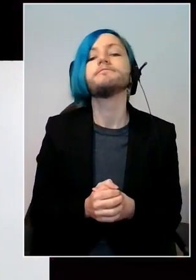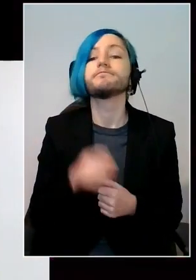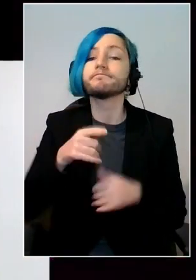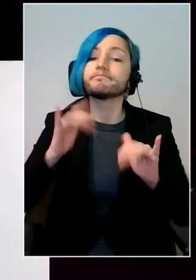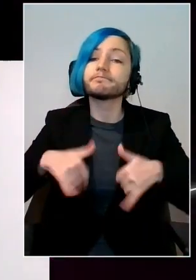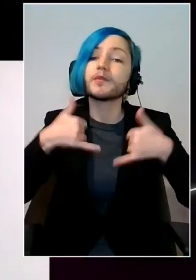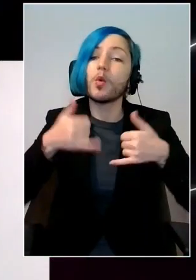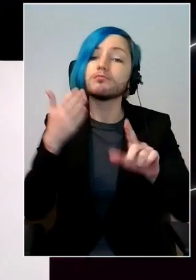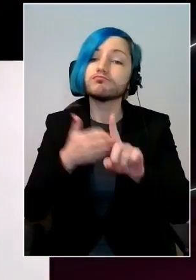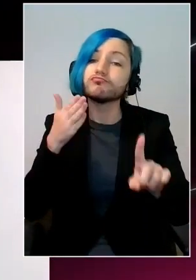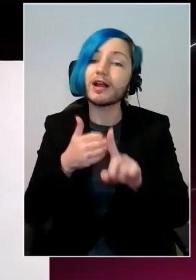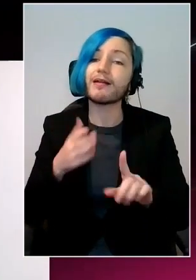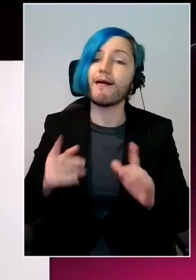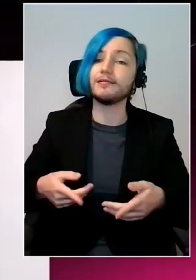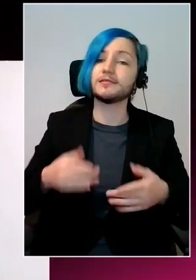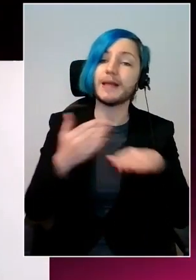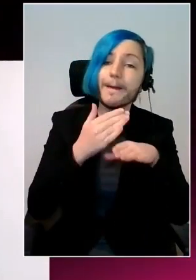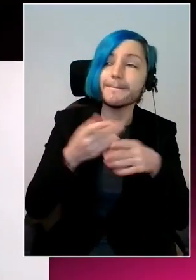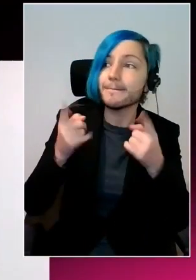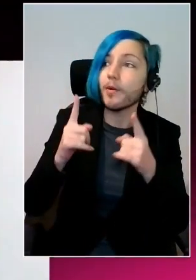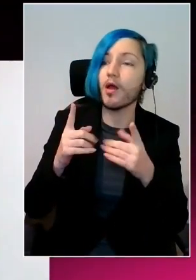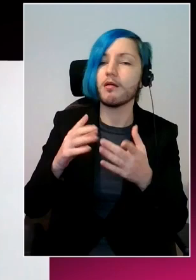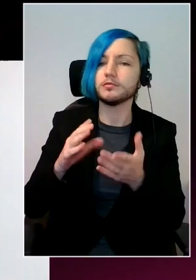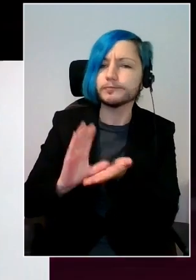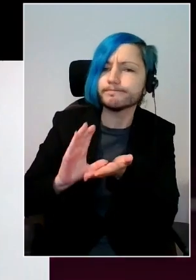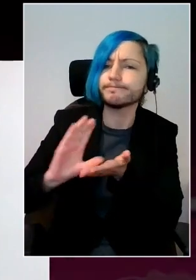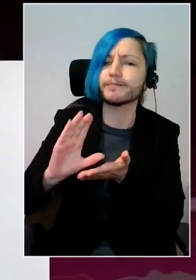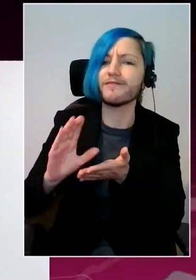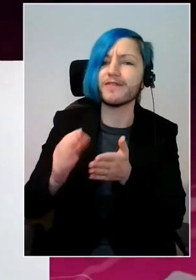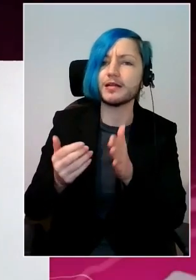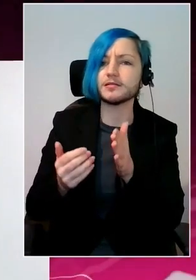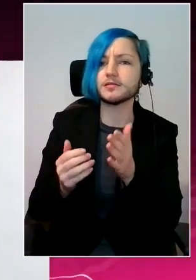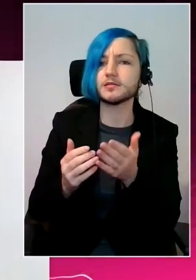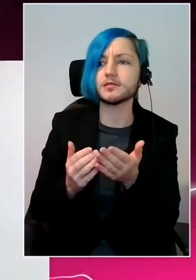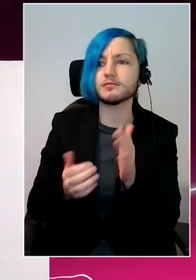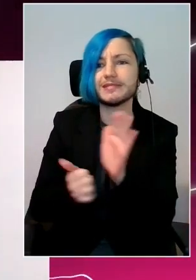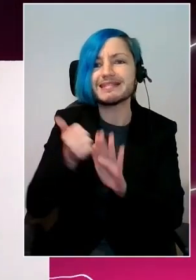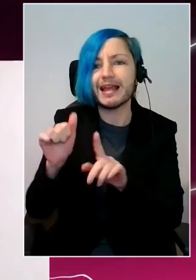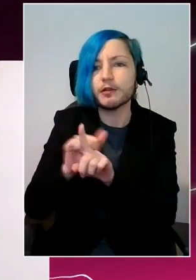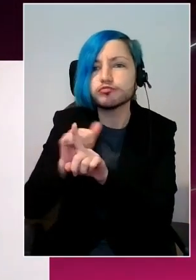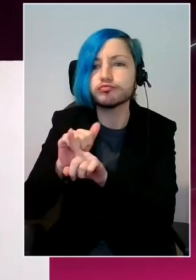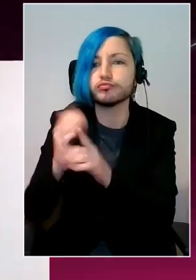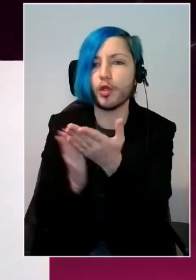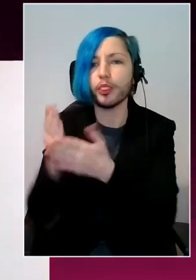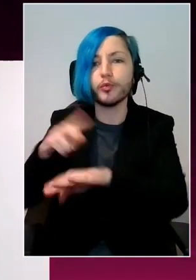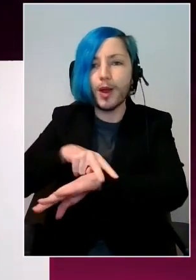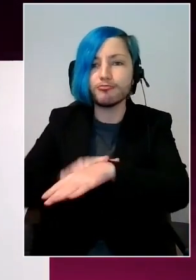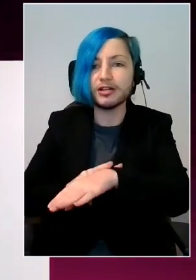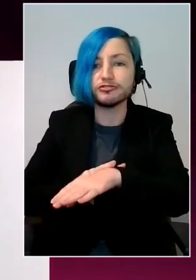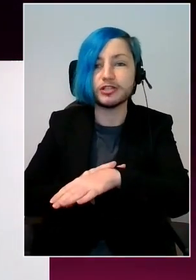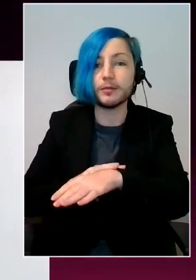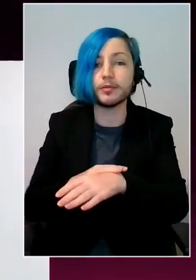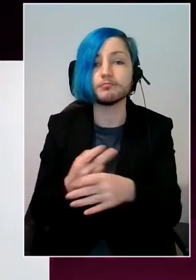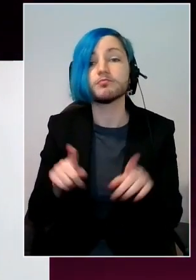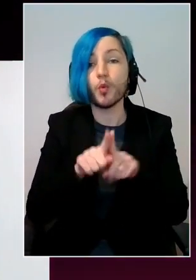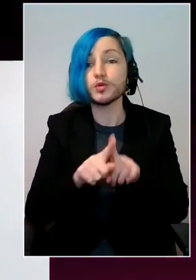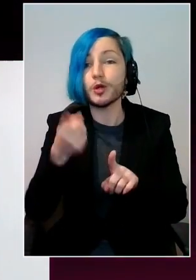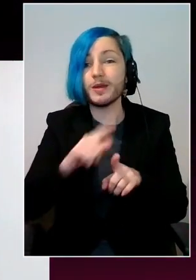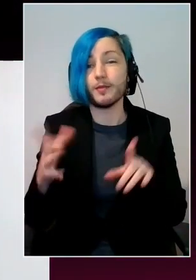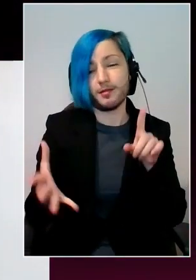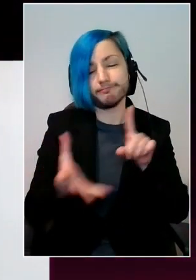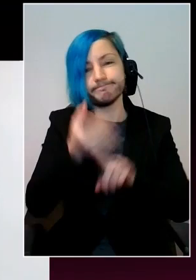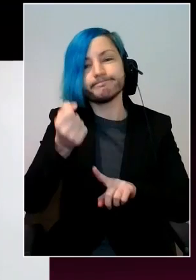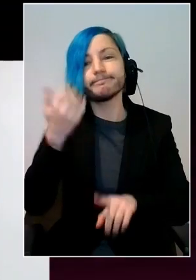employers who continue to invest in skills through apprenticeships and those who've achieved great success. And just as importantly,